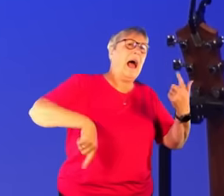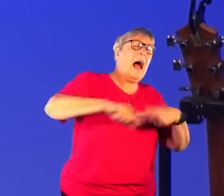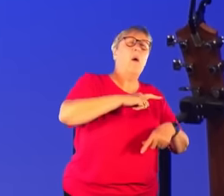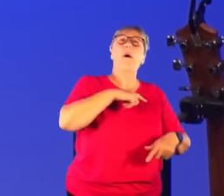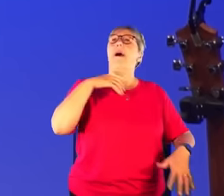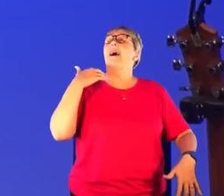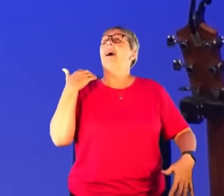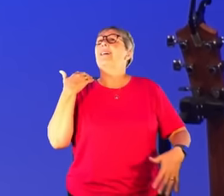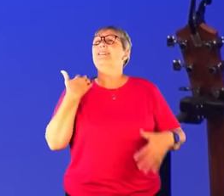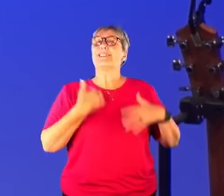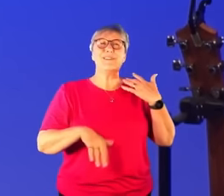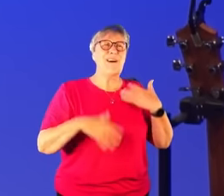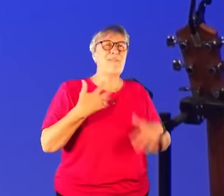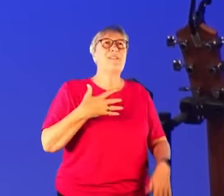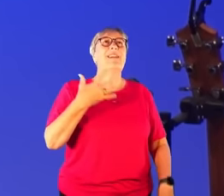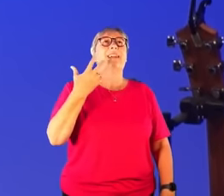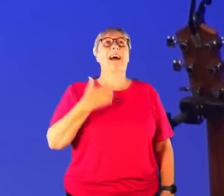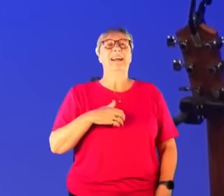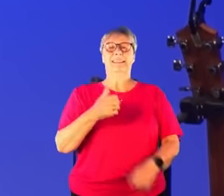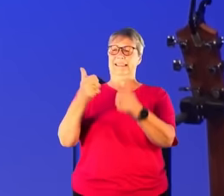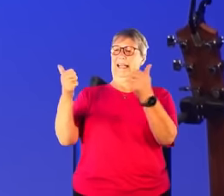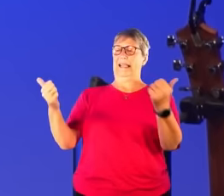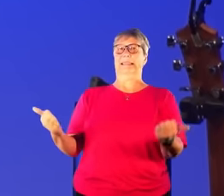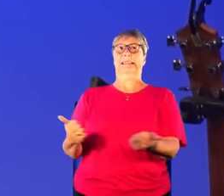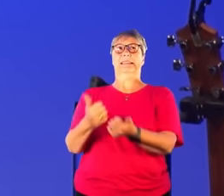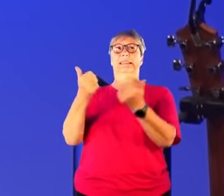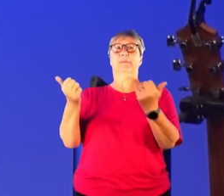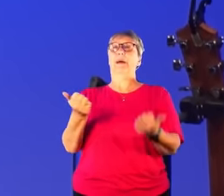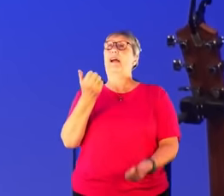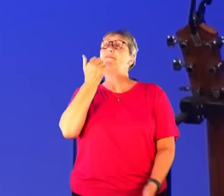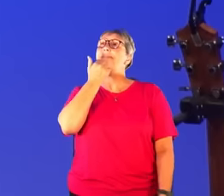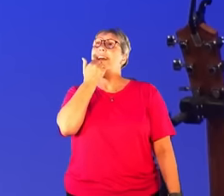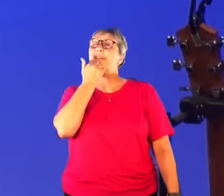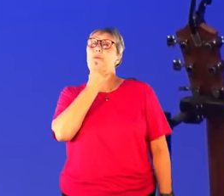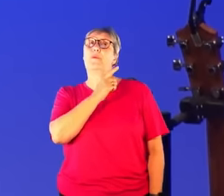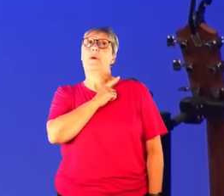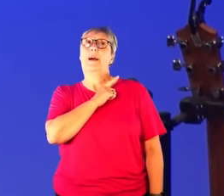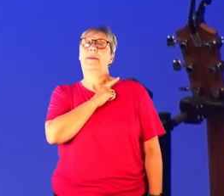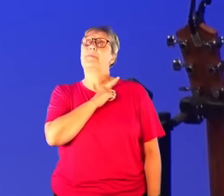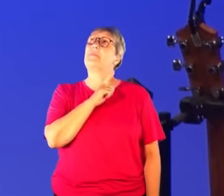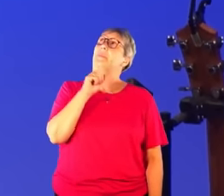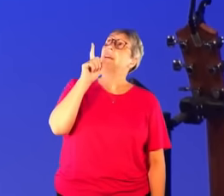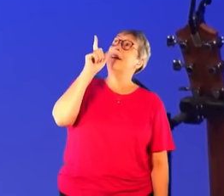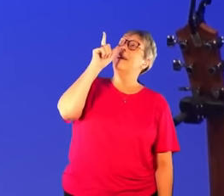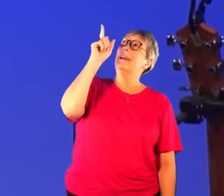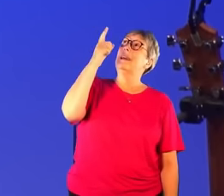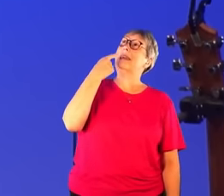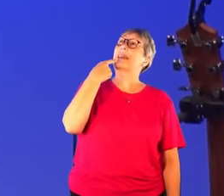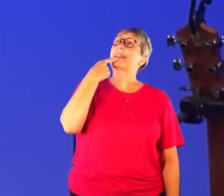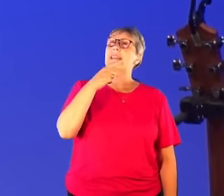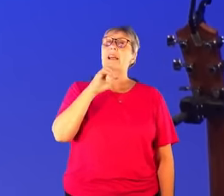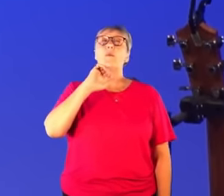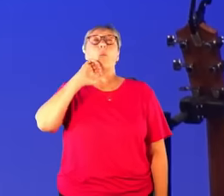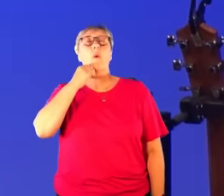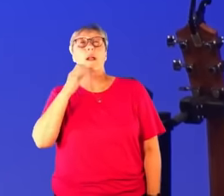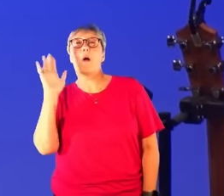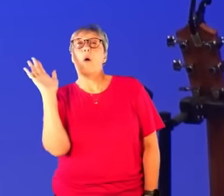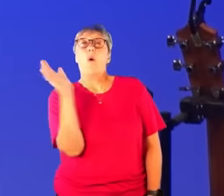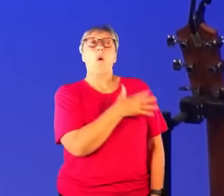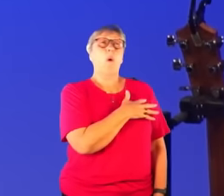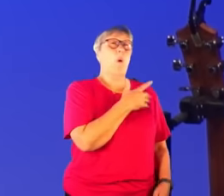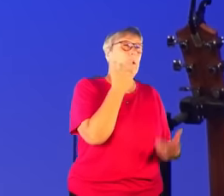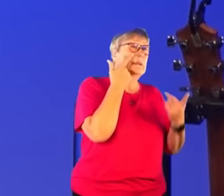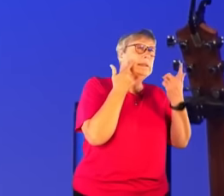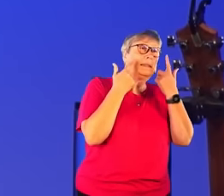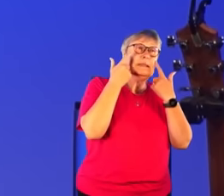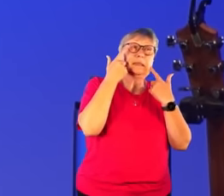comes with an expiry date. Because God says he will wipe away every tear from